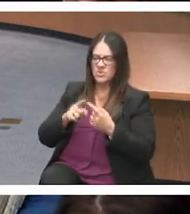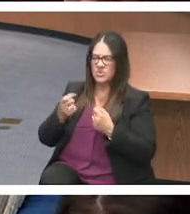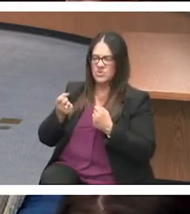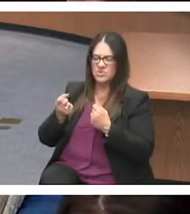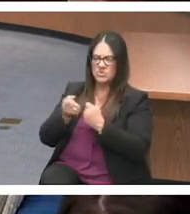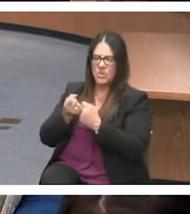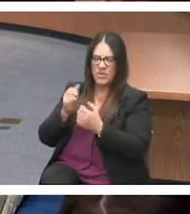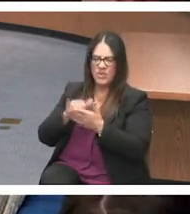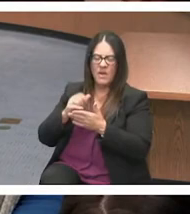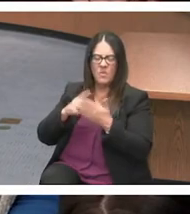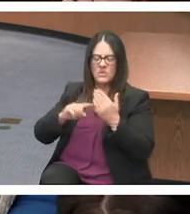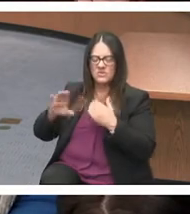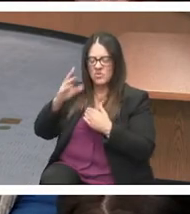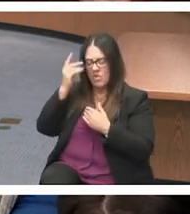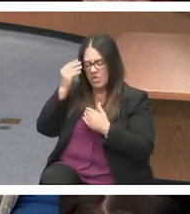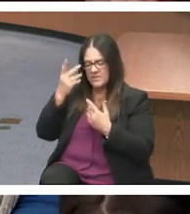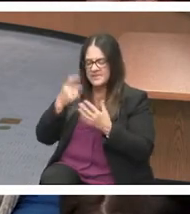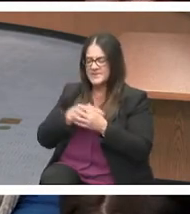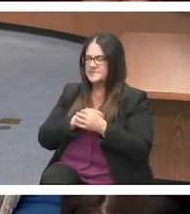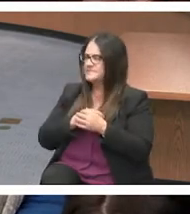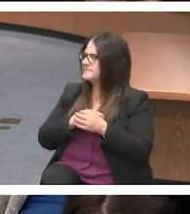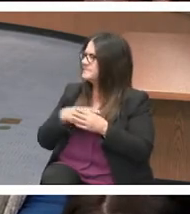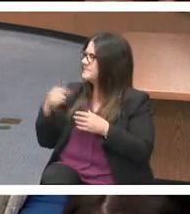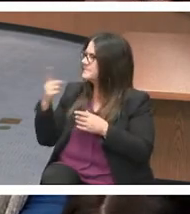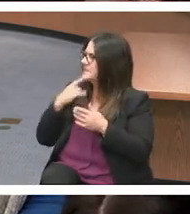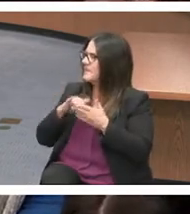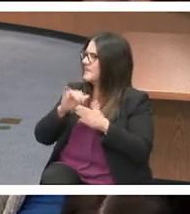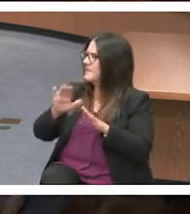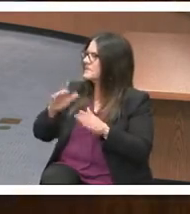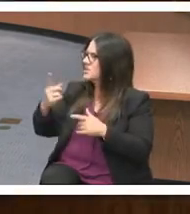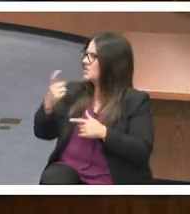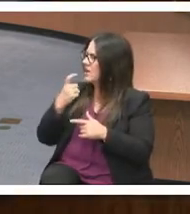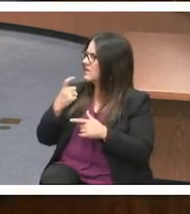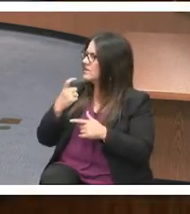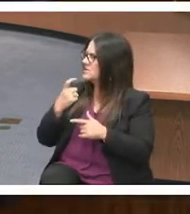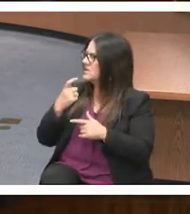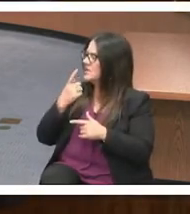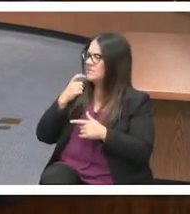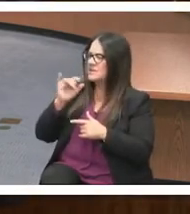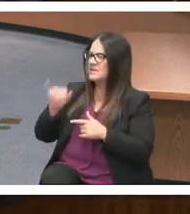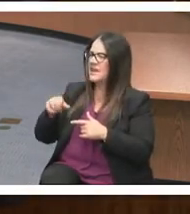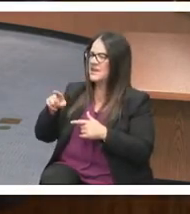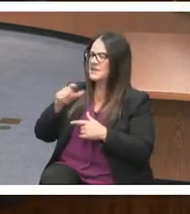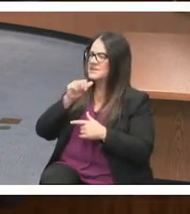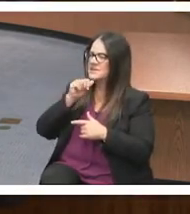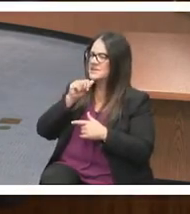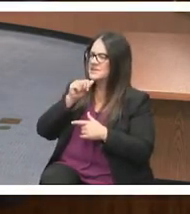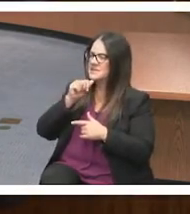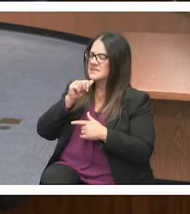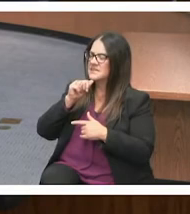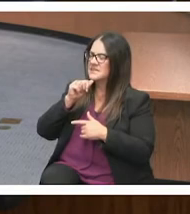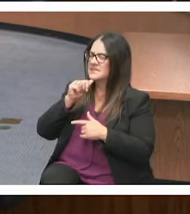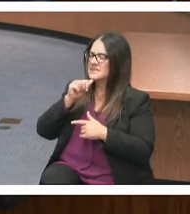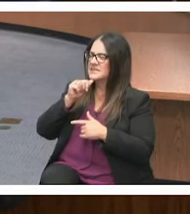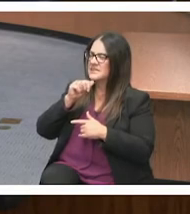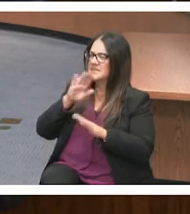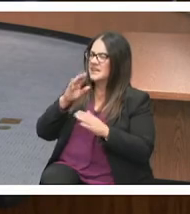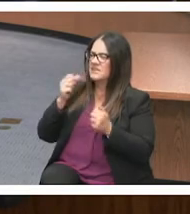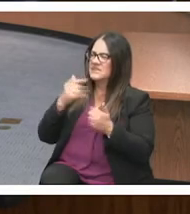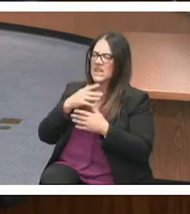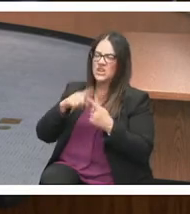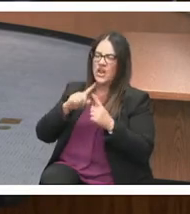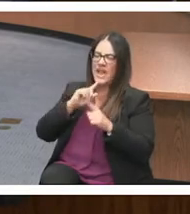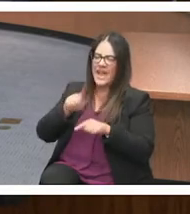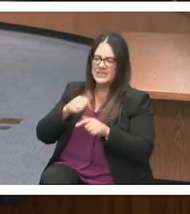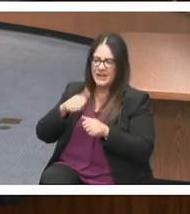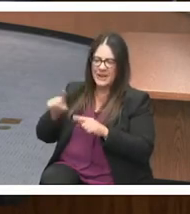I was just wondering what your thoughts were and if plans. It's a great question, and I'll get myself in trouble because it's a little out of my depths, but never scared me from answering a